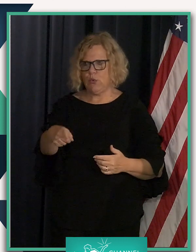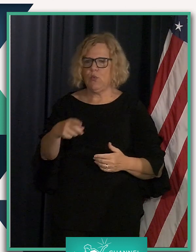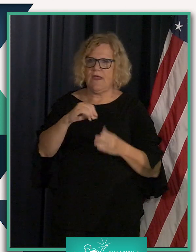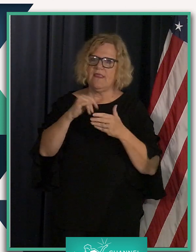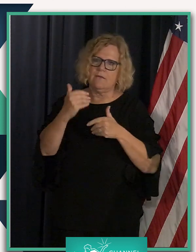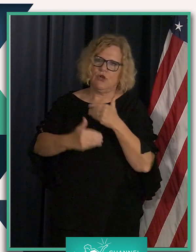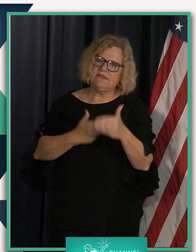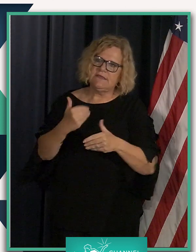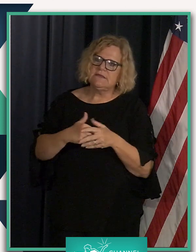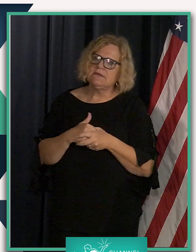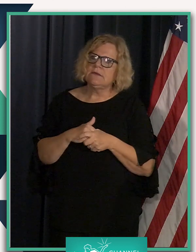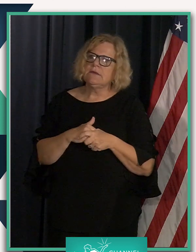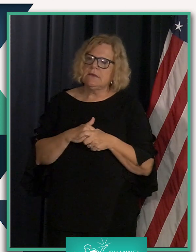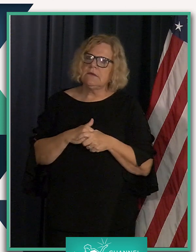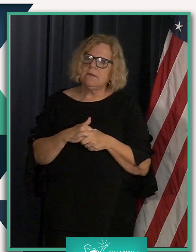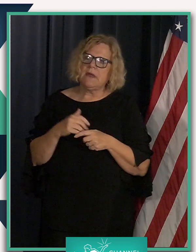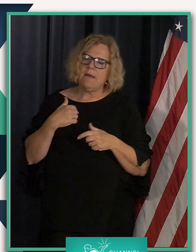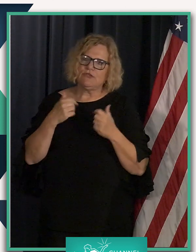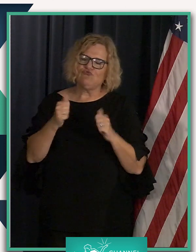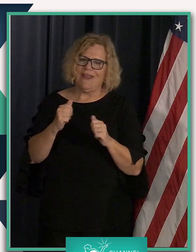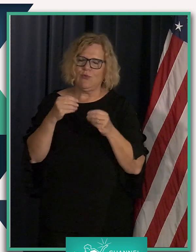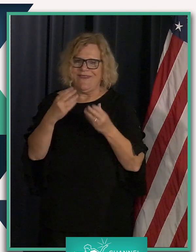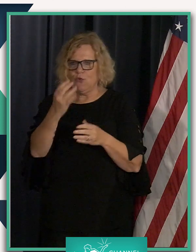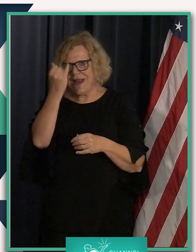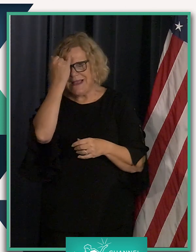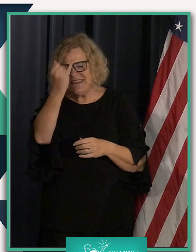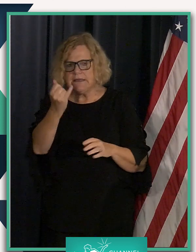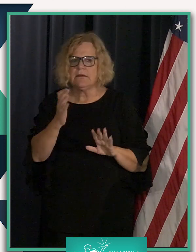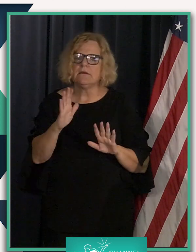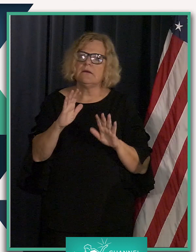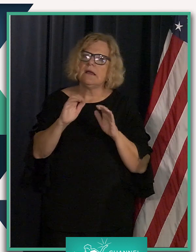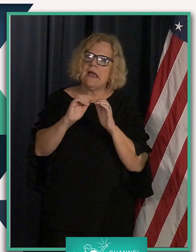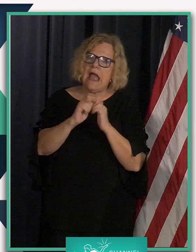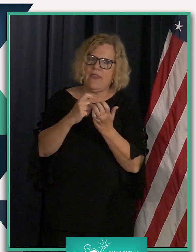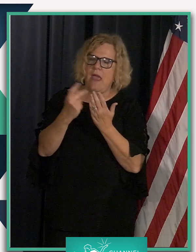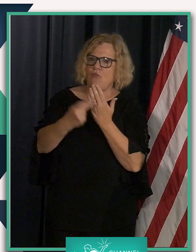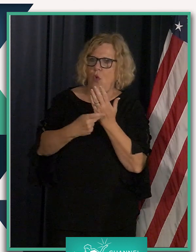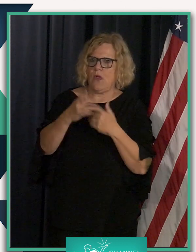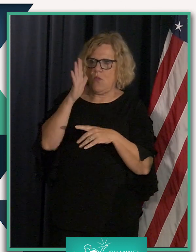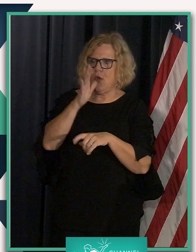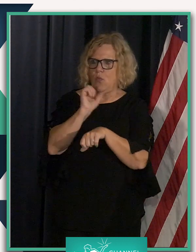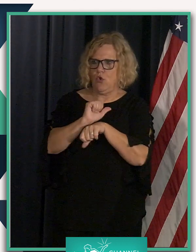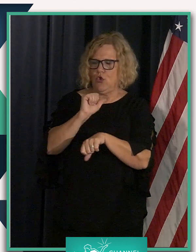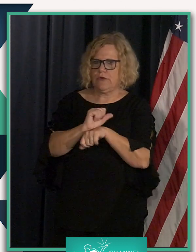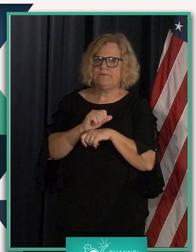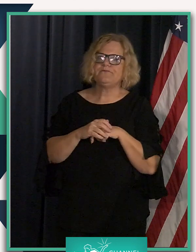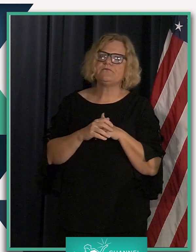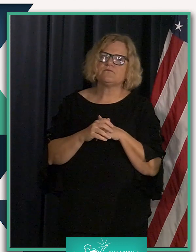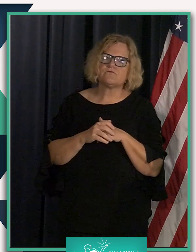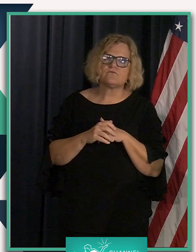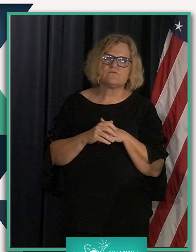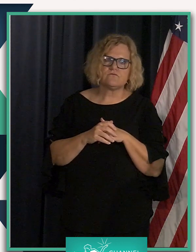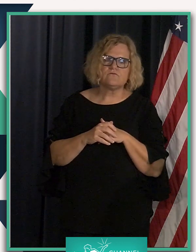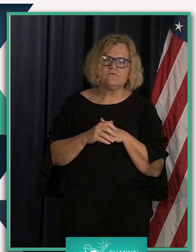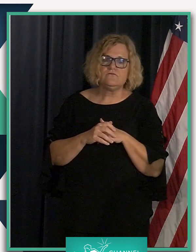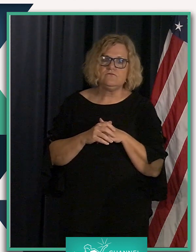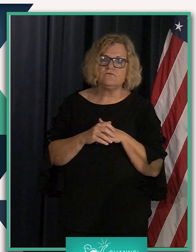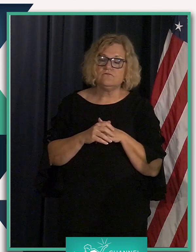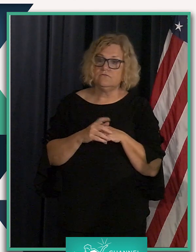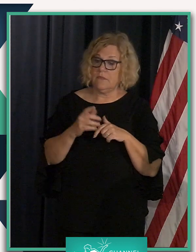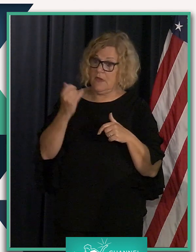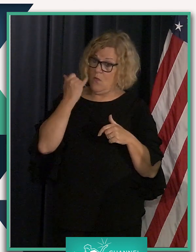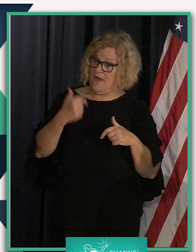that process. But I'm just trying to give you an overview of how the program will work. What if I'm pregnant now